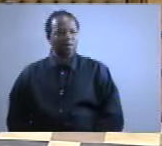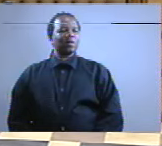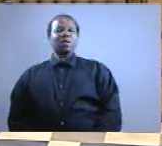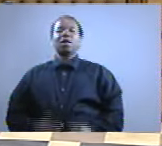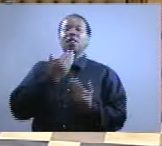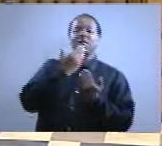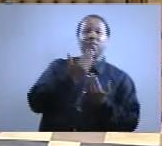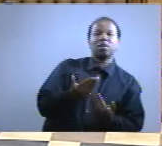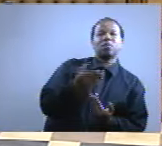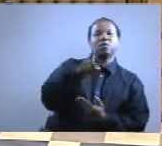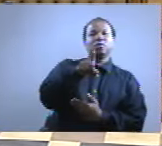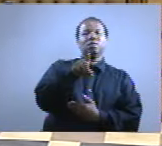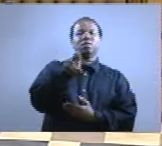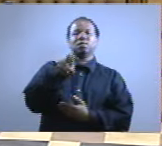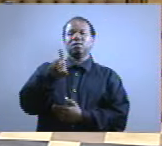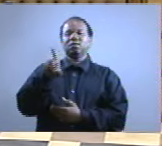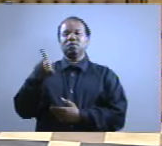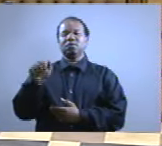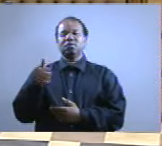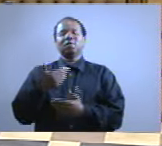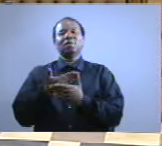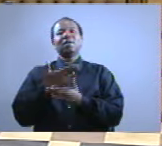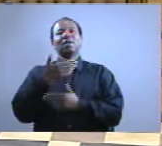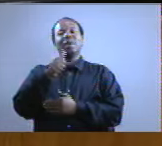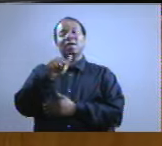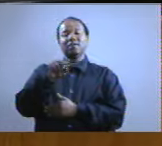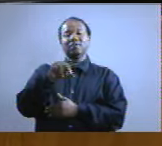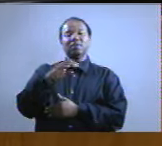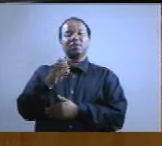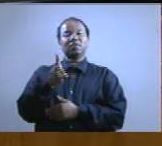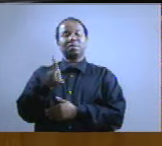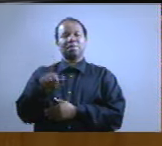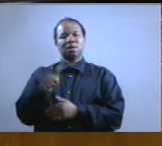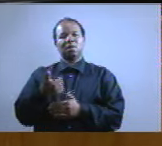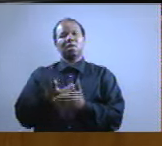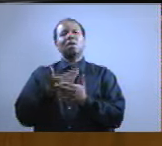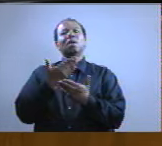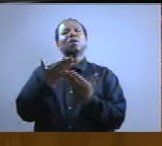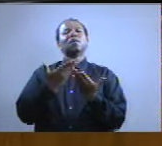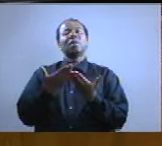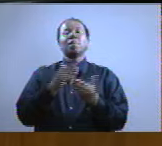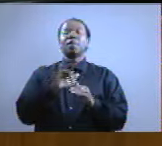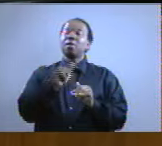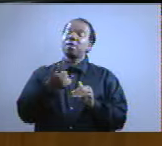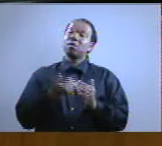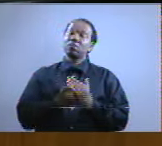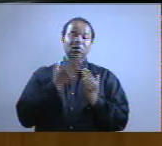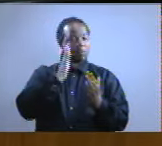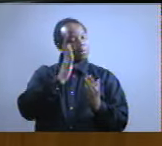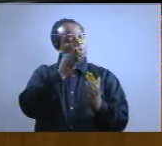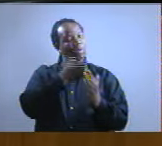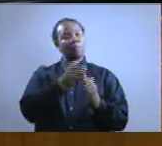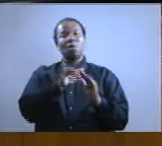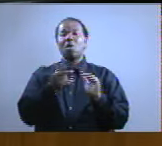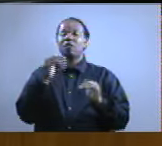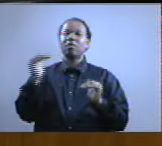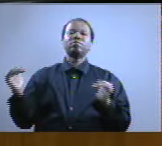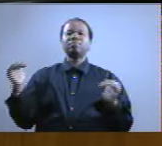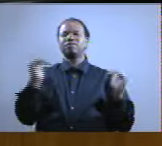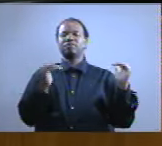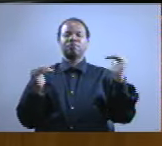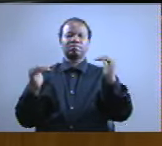Thank you, Deputy Speaker. The ACDP supports the broad intention of employment equity legislation, which is to address the inequalities of the